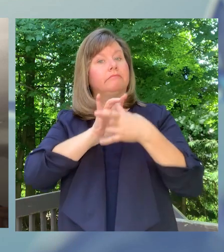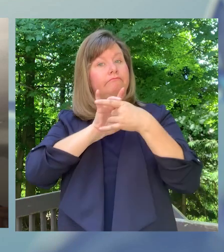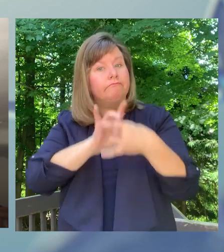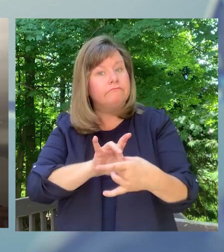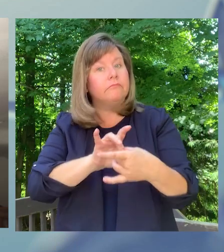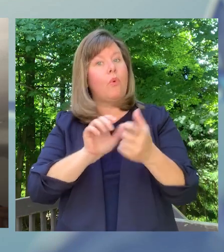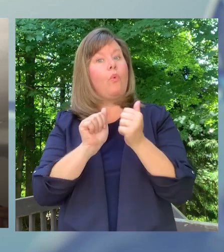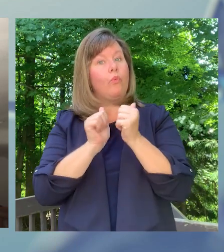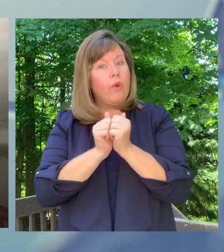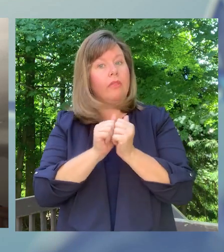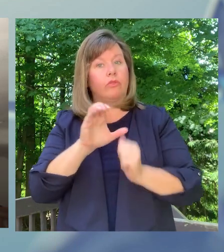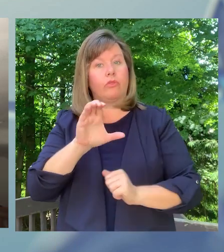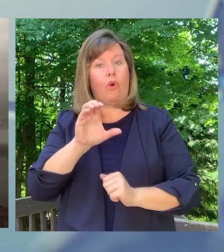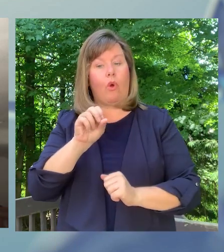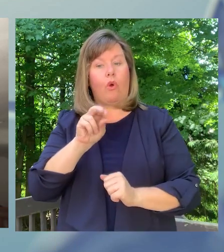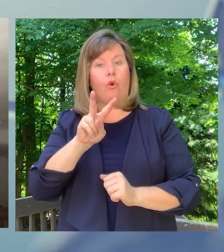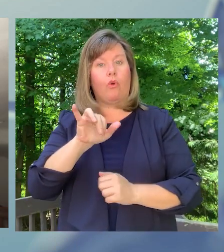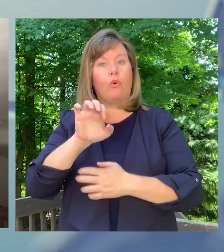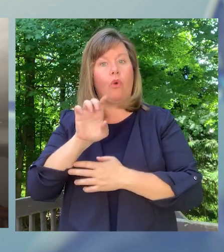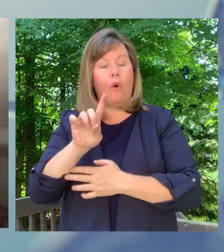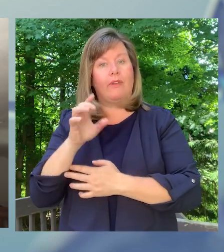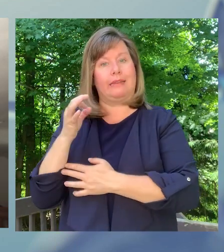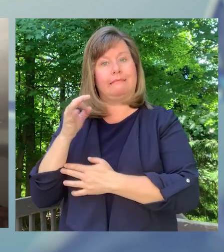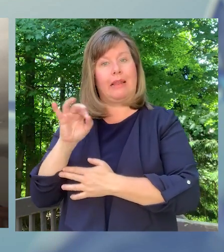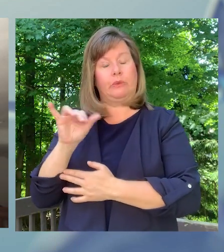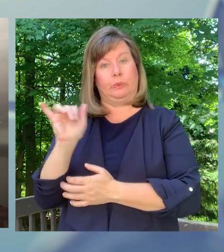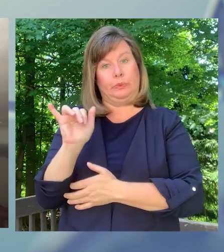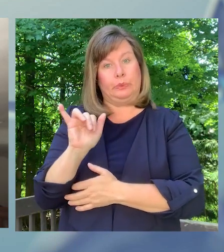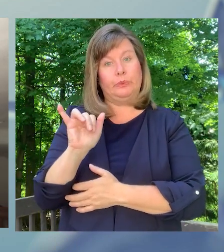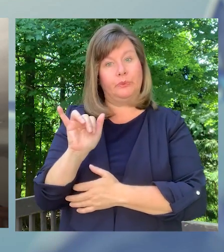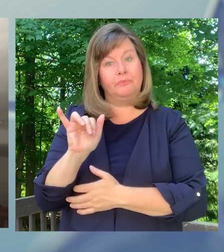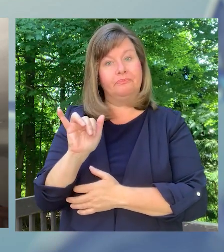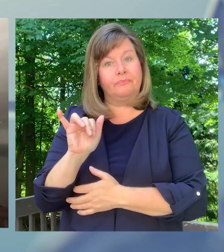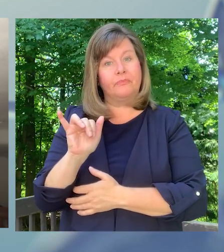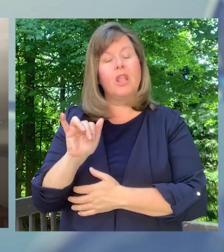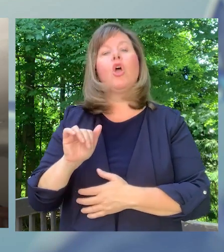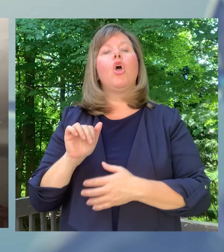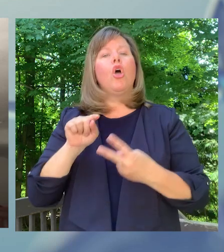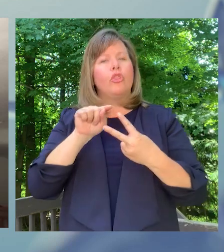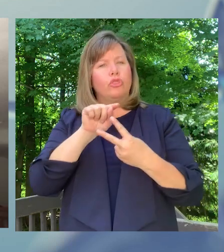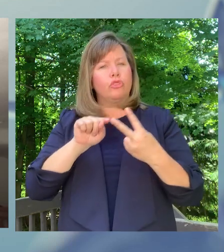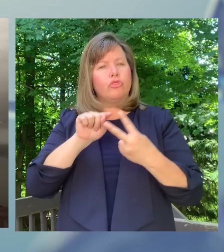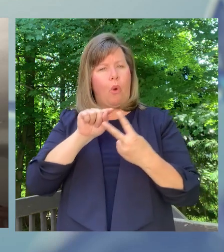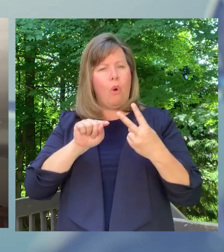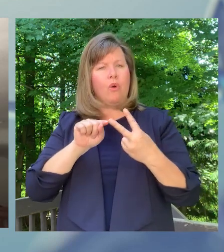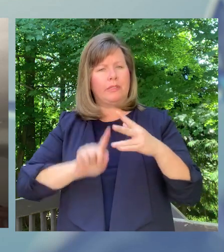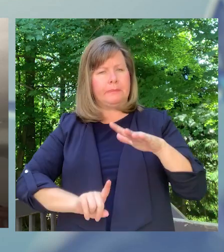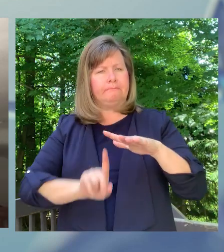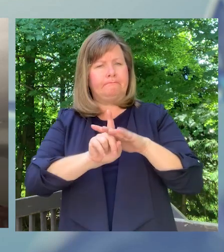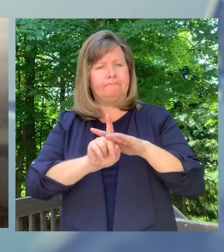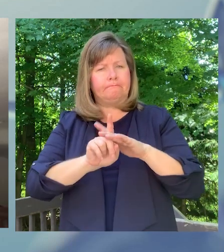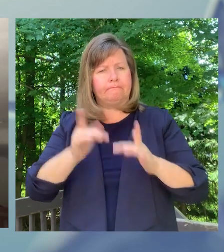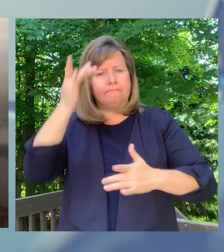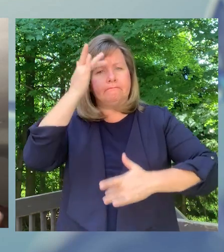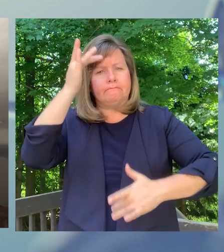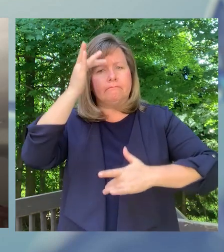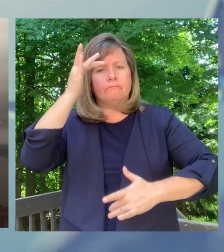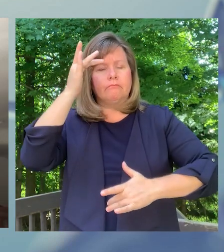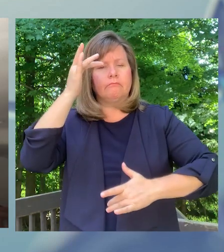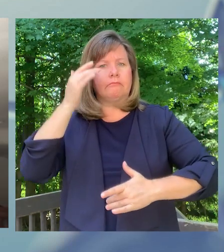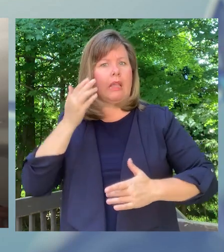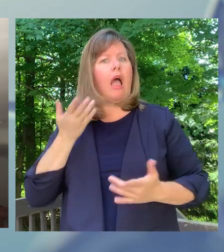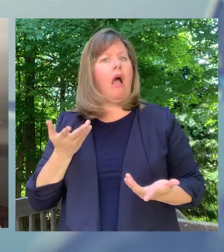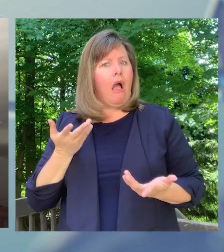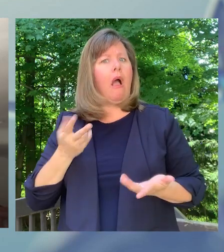recognizing are part of the symptom profile of this infection. And those symptoms, while present,